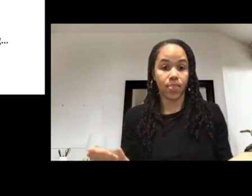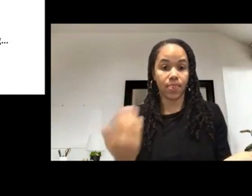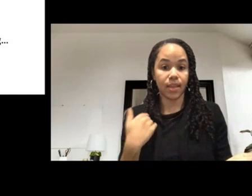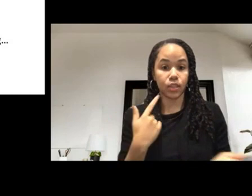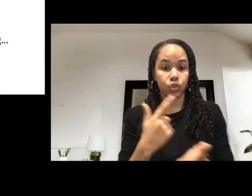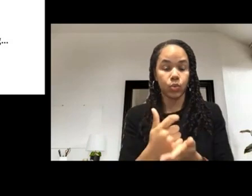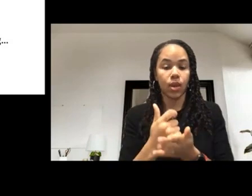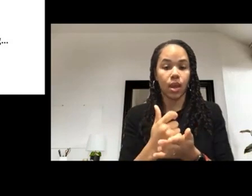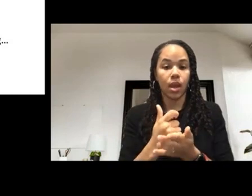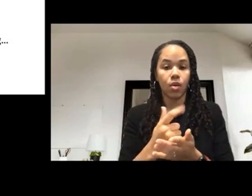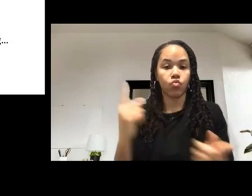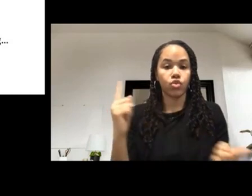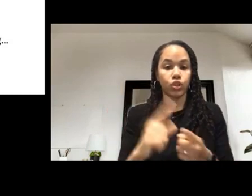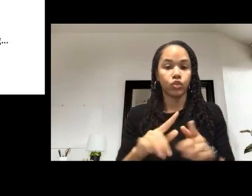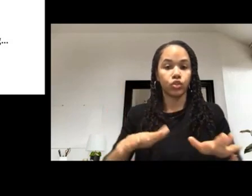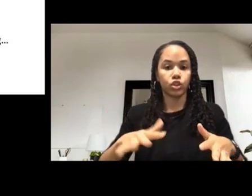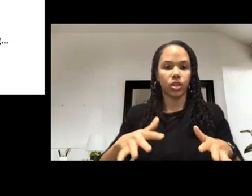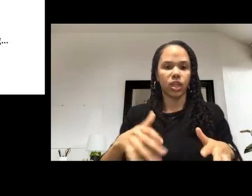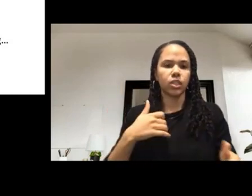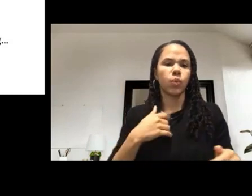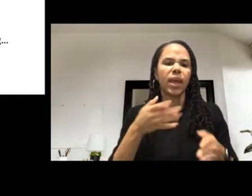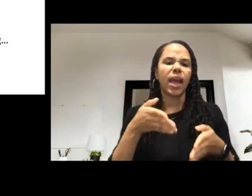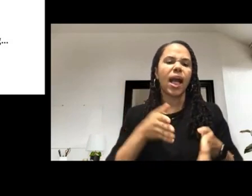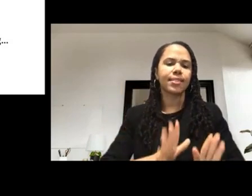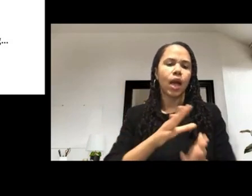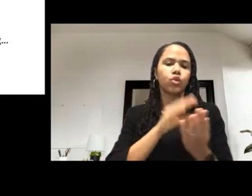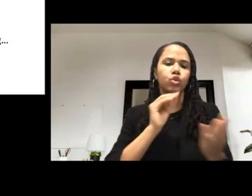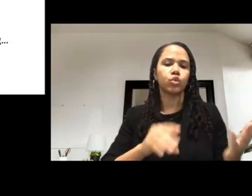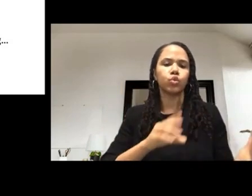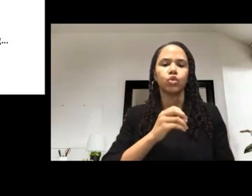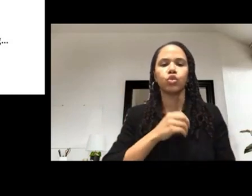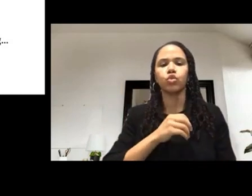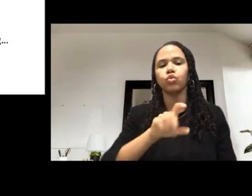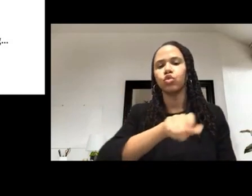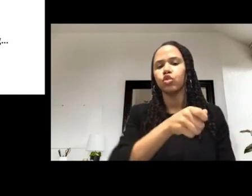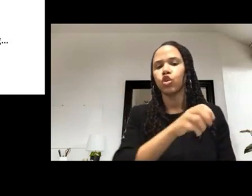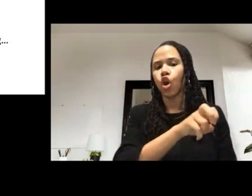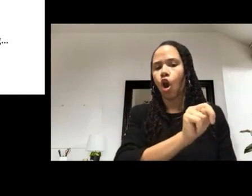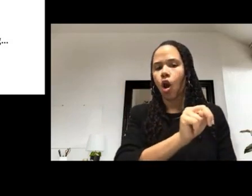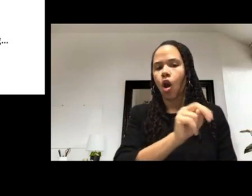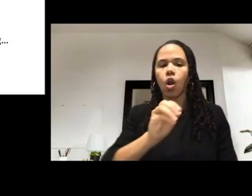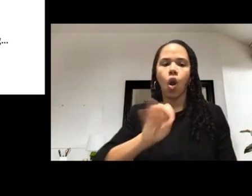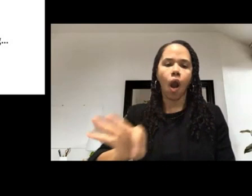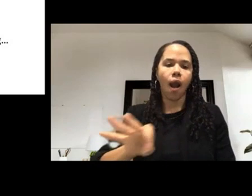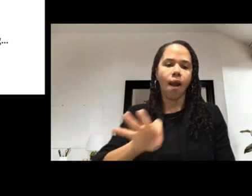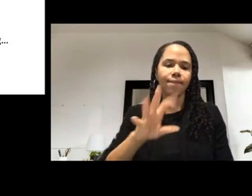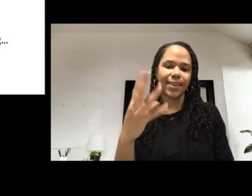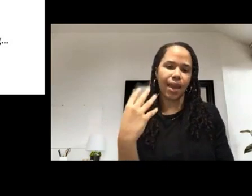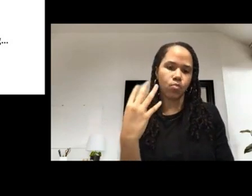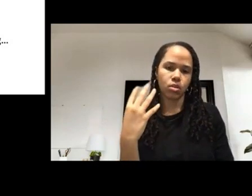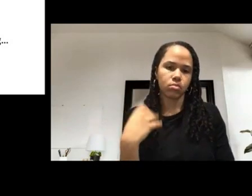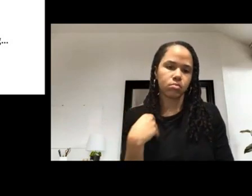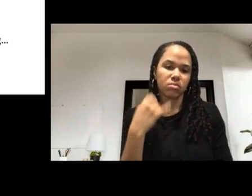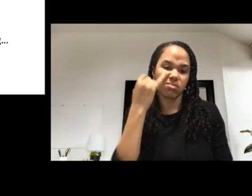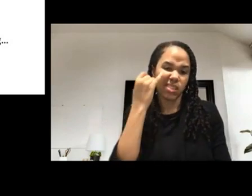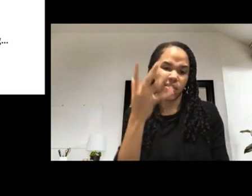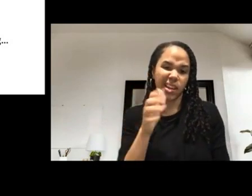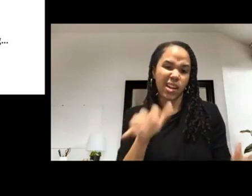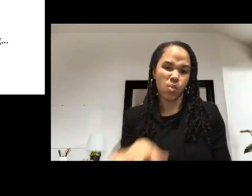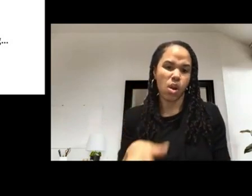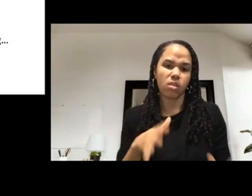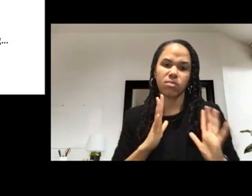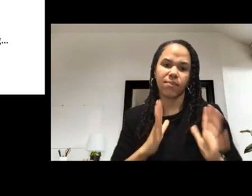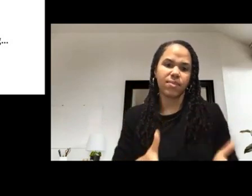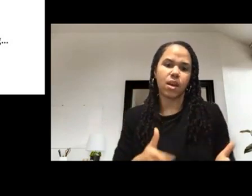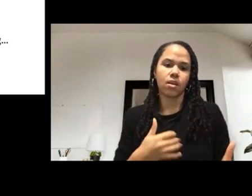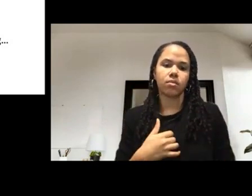students turn on or off their camera as they wanted to. And actually 2 of the students did not turn on the camera at all. Actually, I think twice